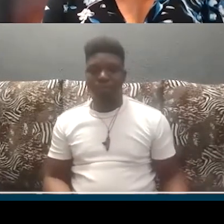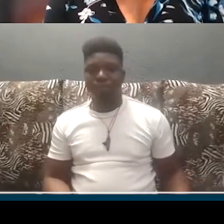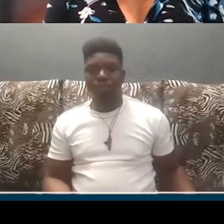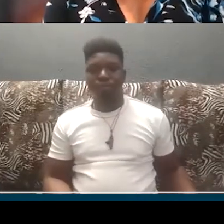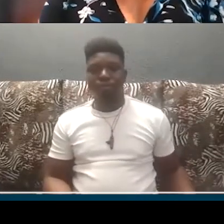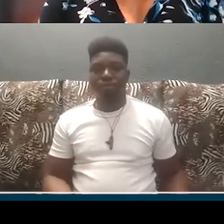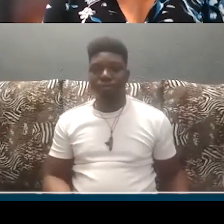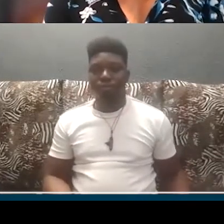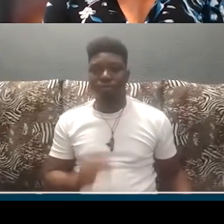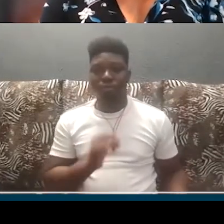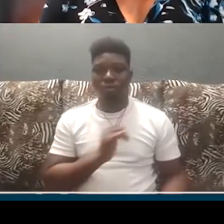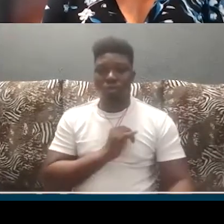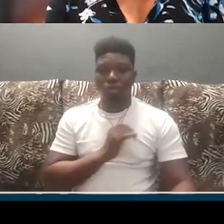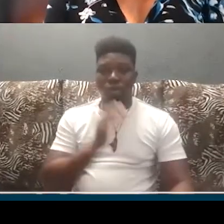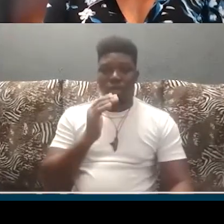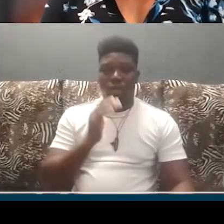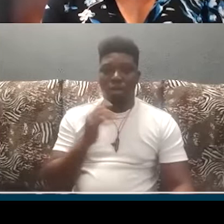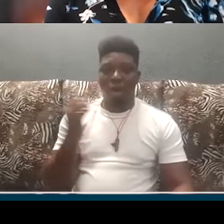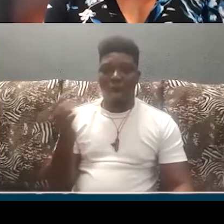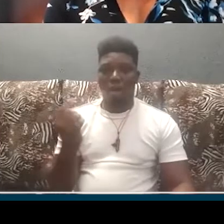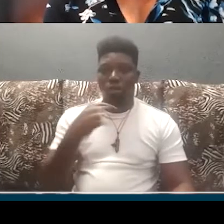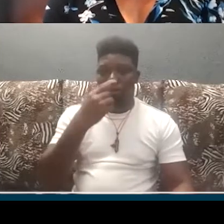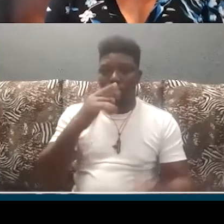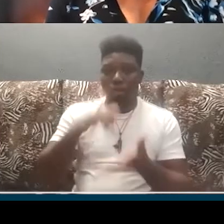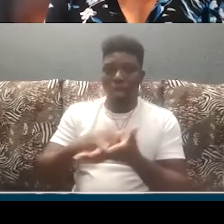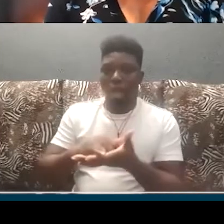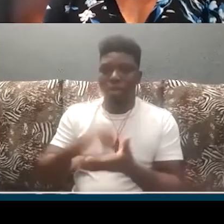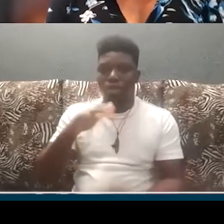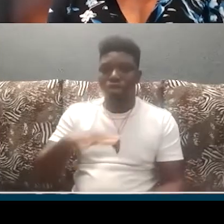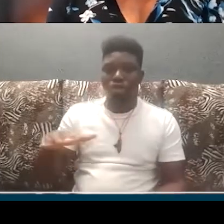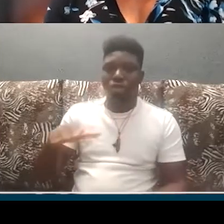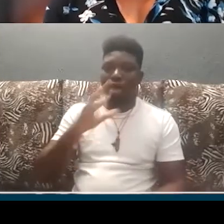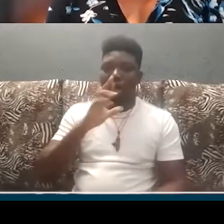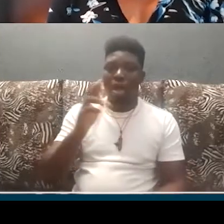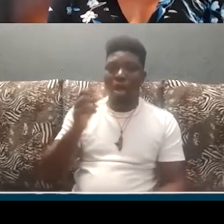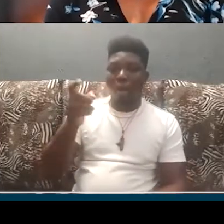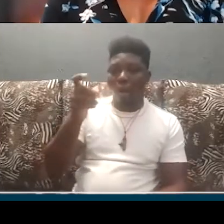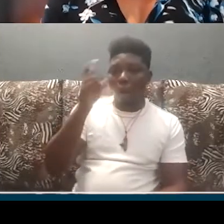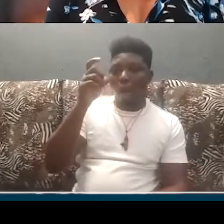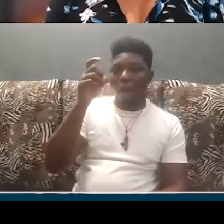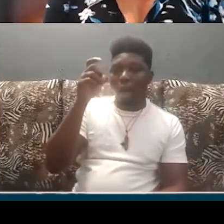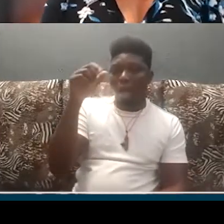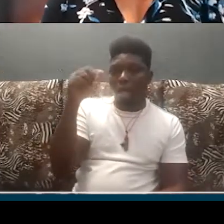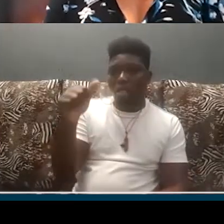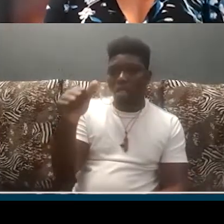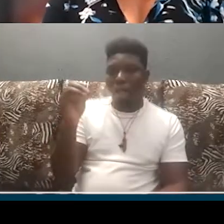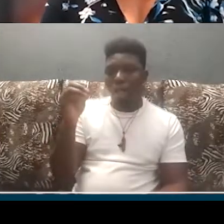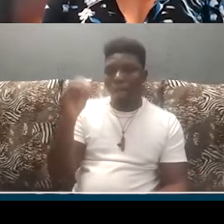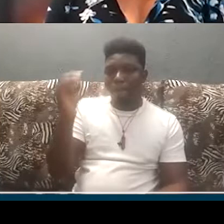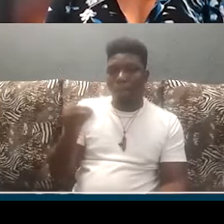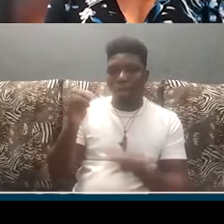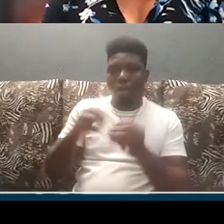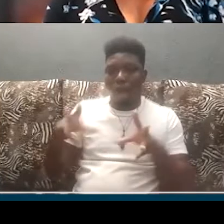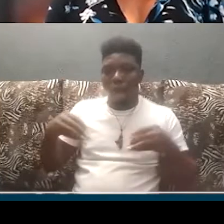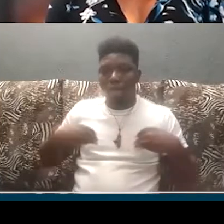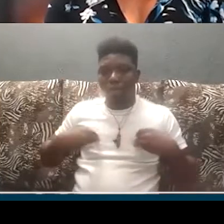that children are 110% more accepting than adults are. So first, if